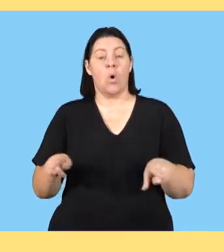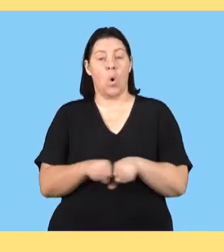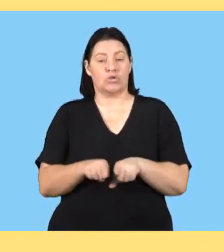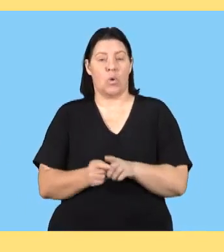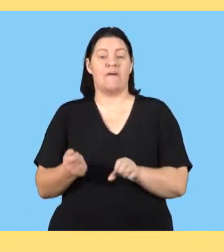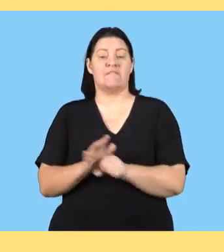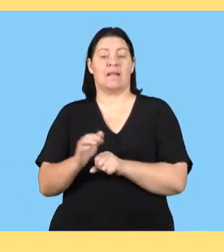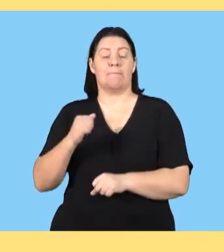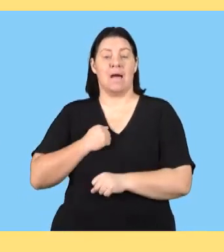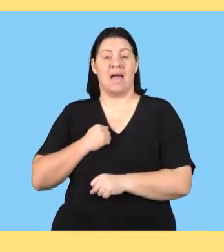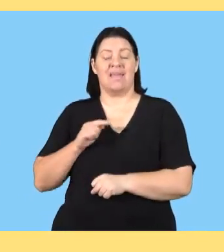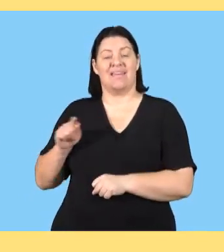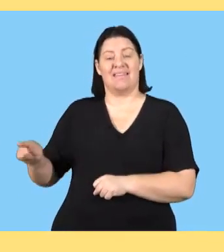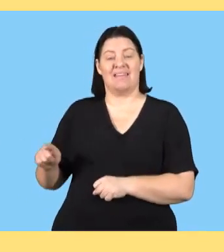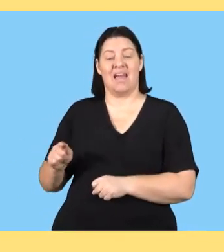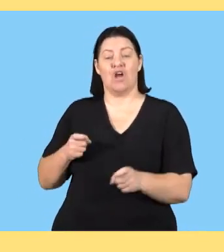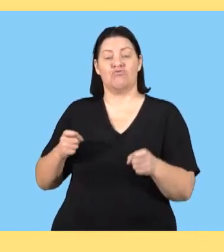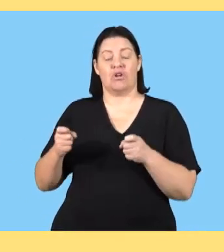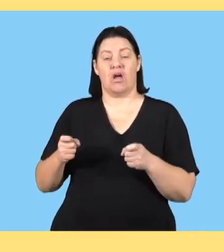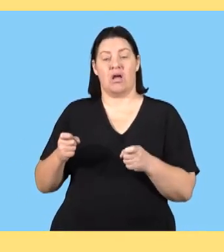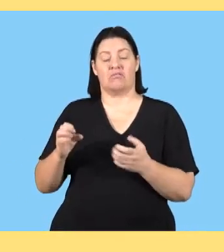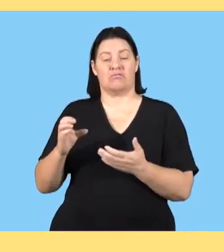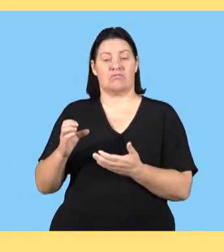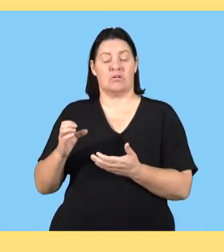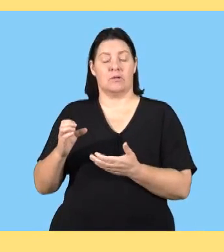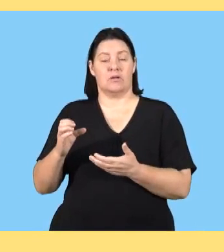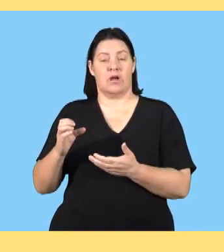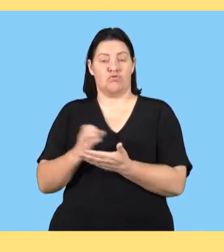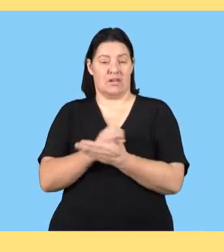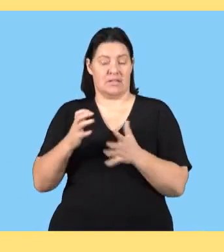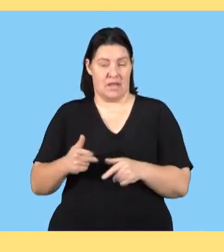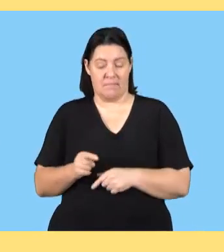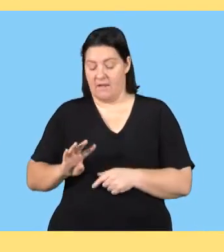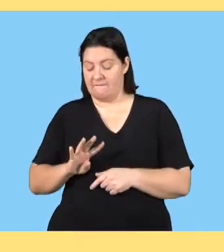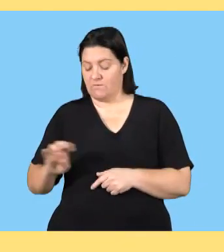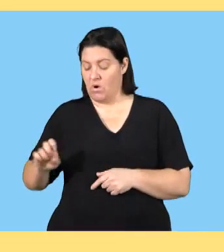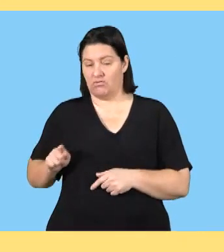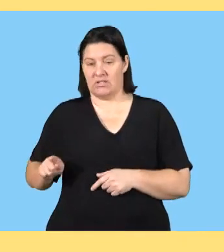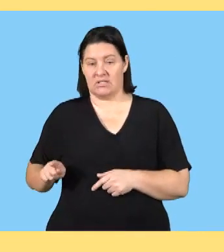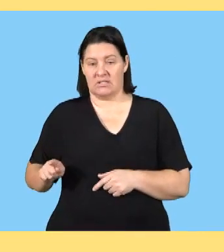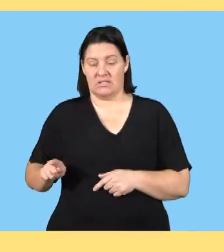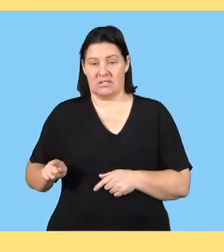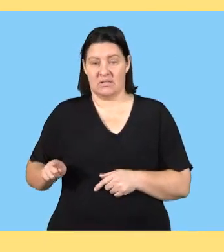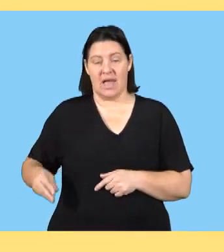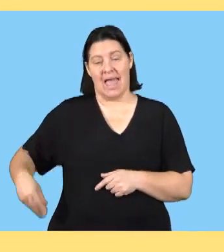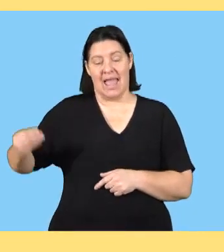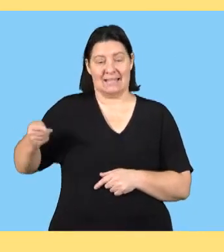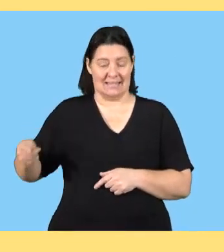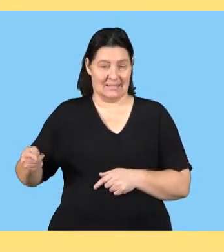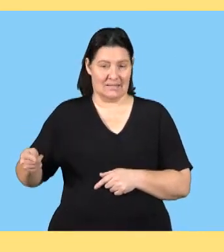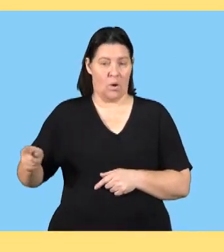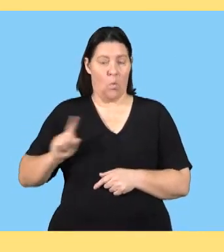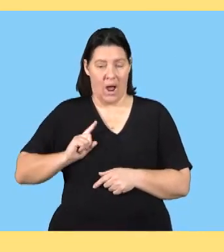also affect my creditor's control. You will find 400. On what side? On the